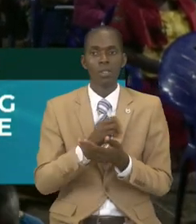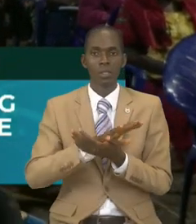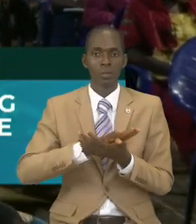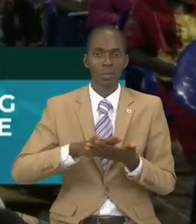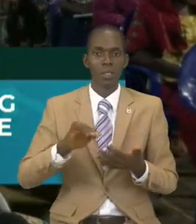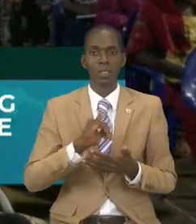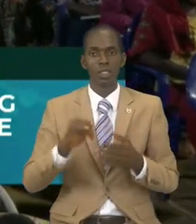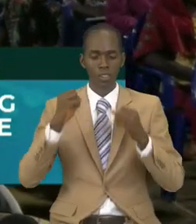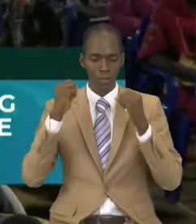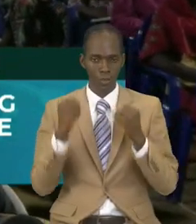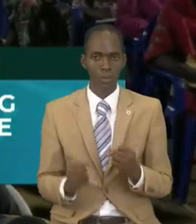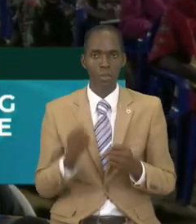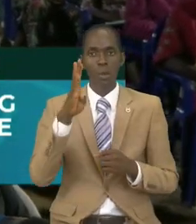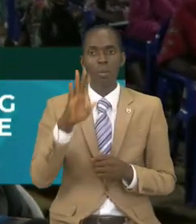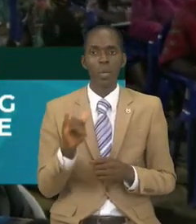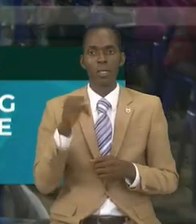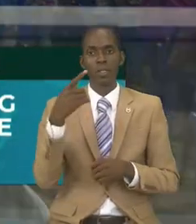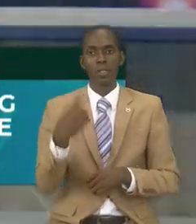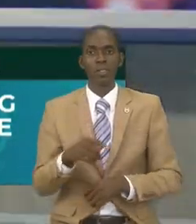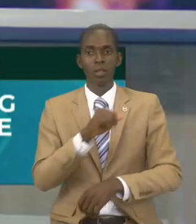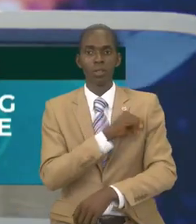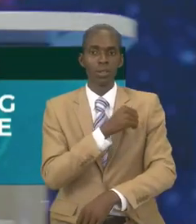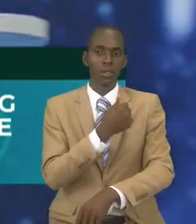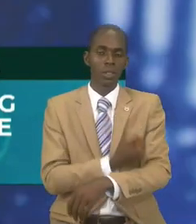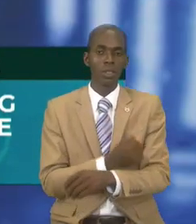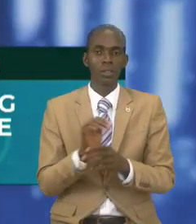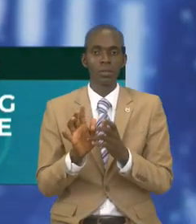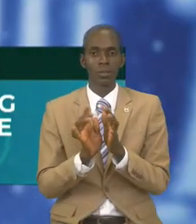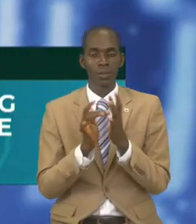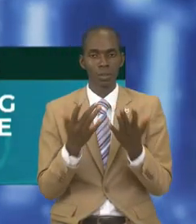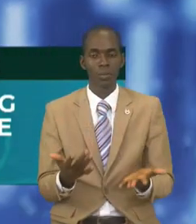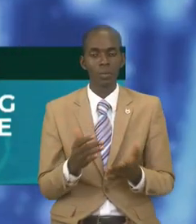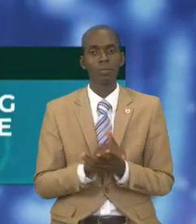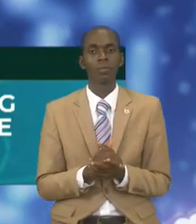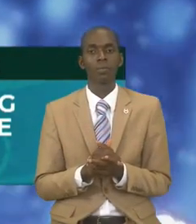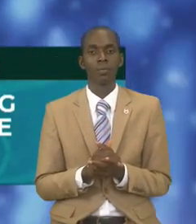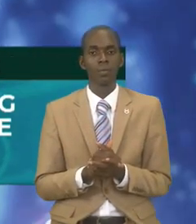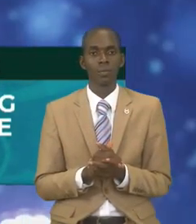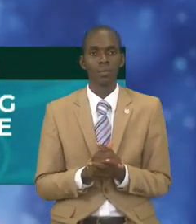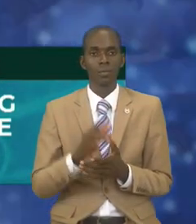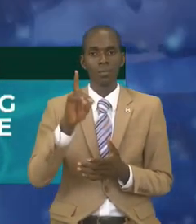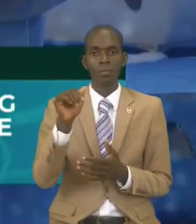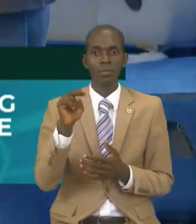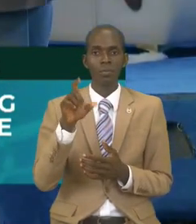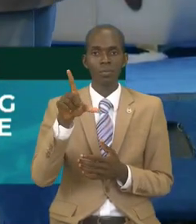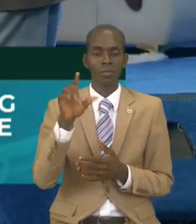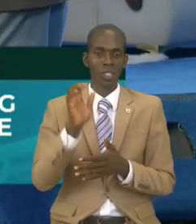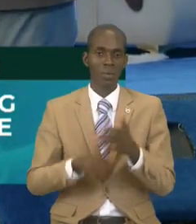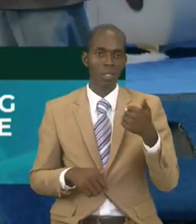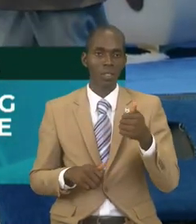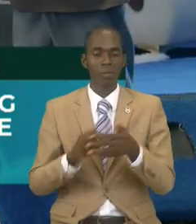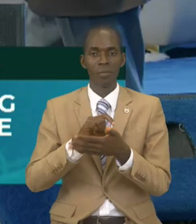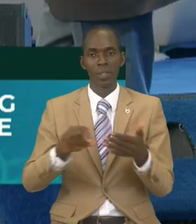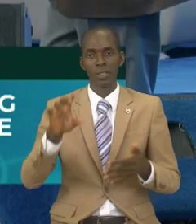sanctifying strength by the authoritative scripture. Look at chapter 10 of Daniel, verse